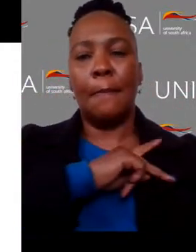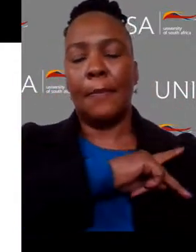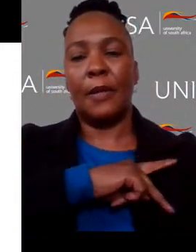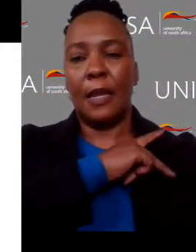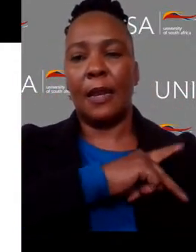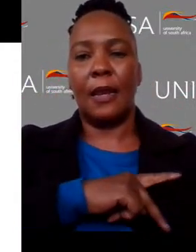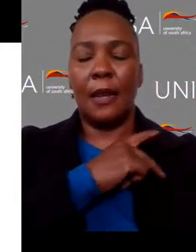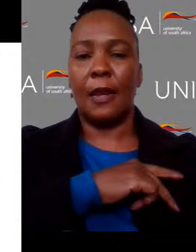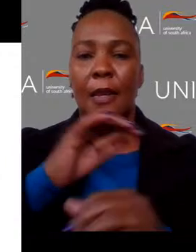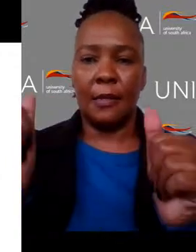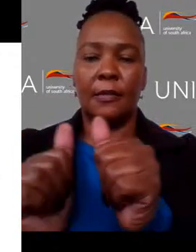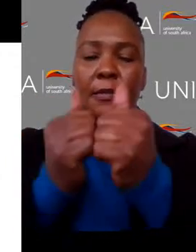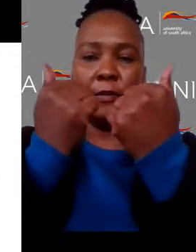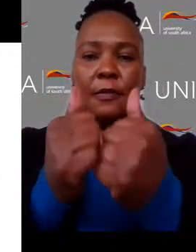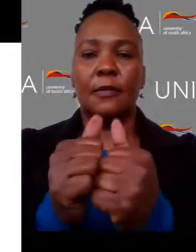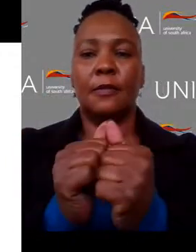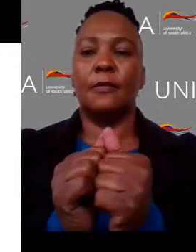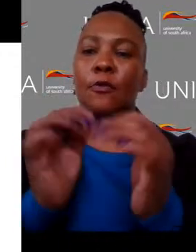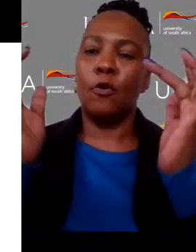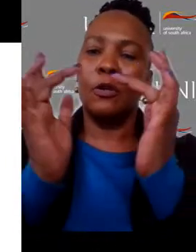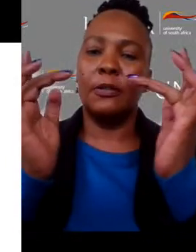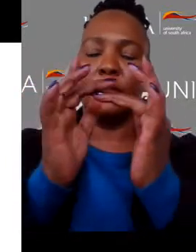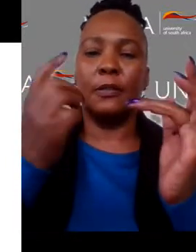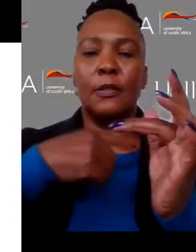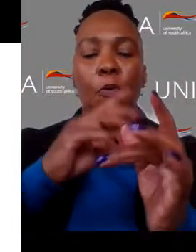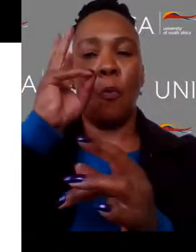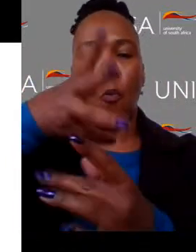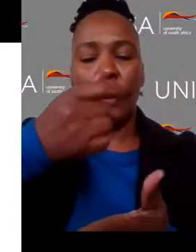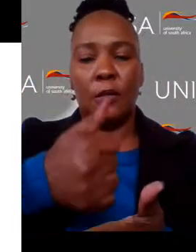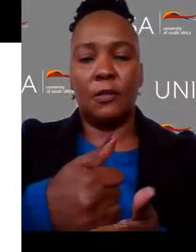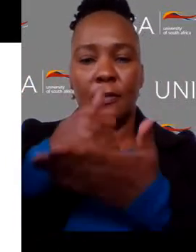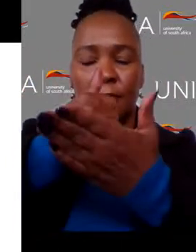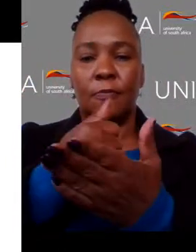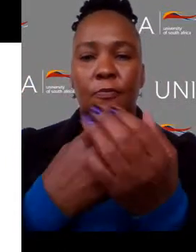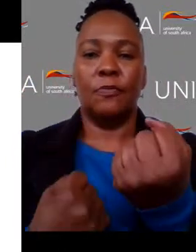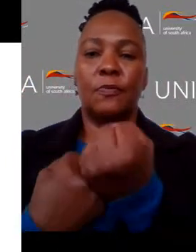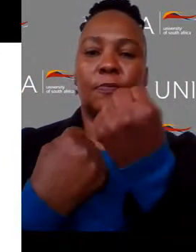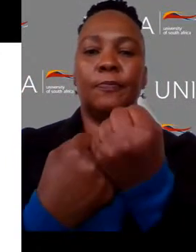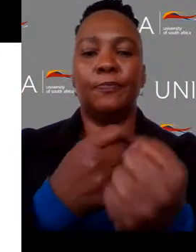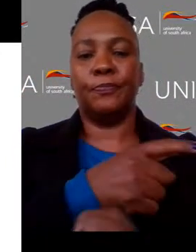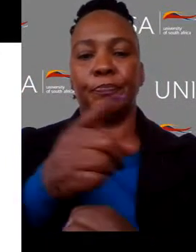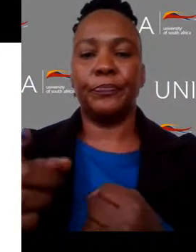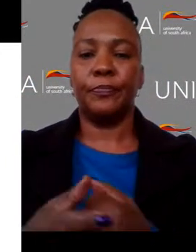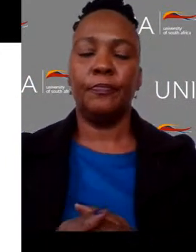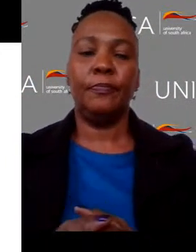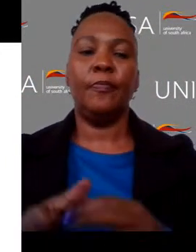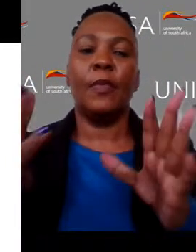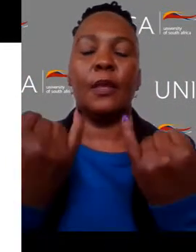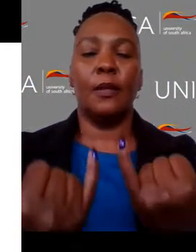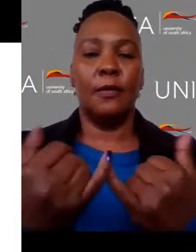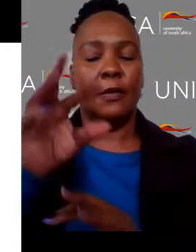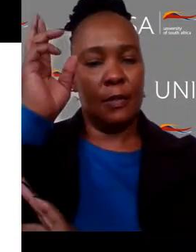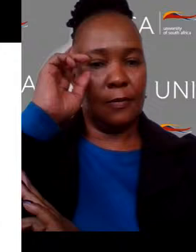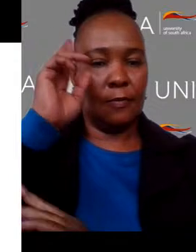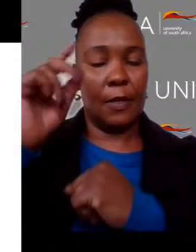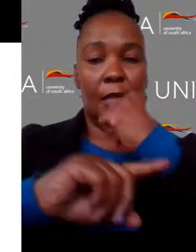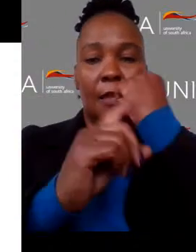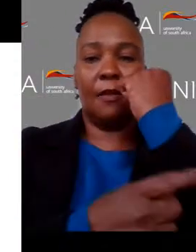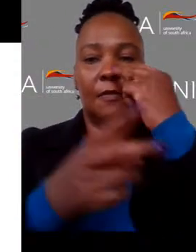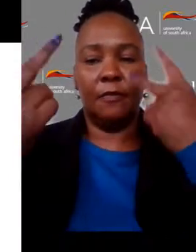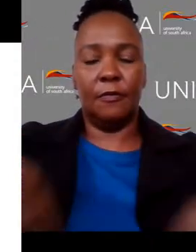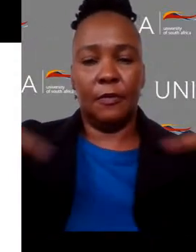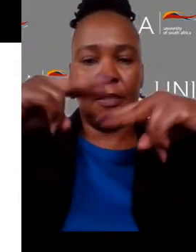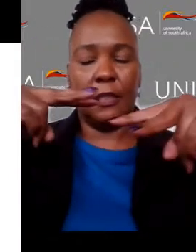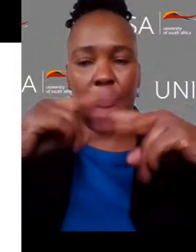challenges. Reach out and we will be able to support you. Now, remember that last value of